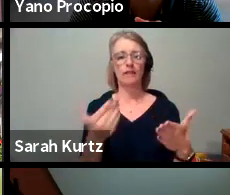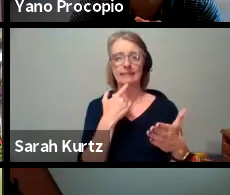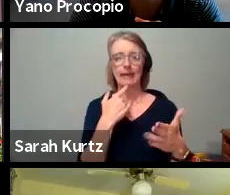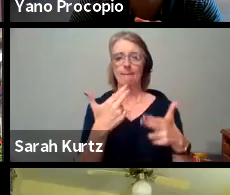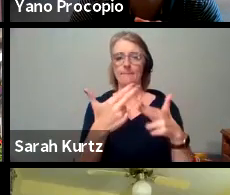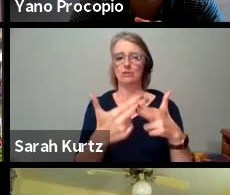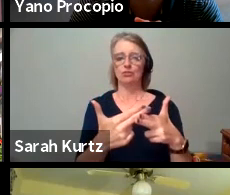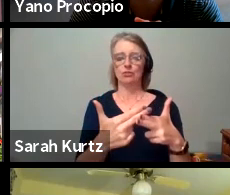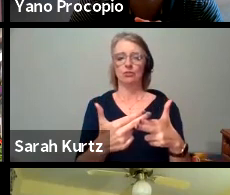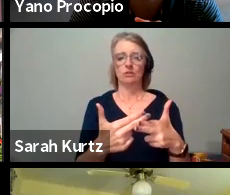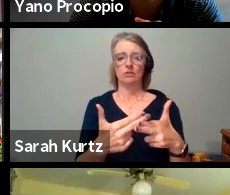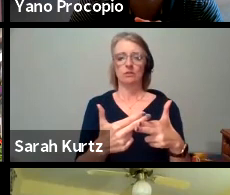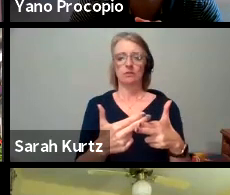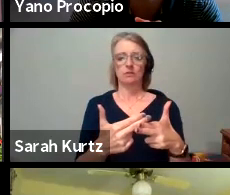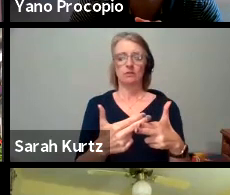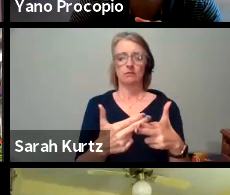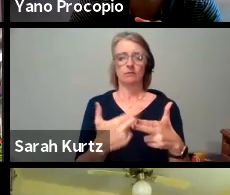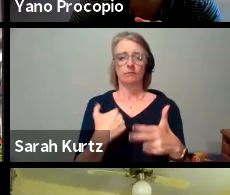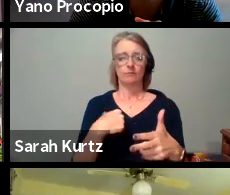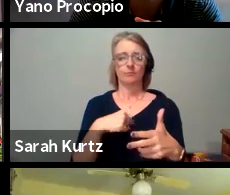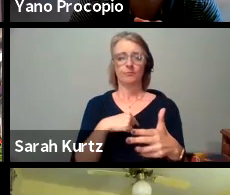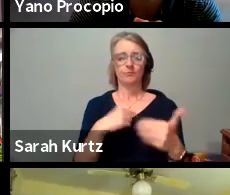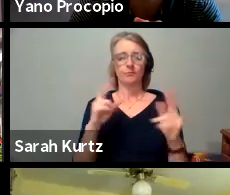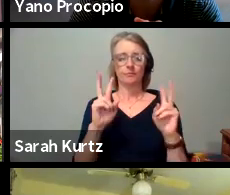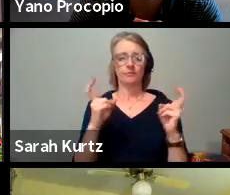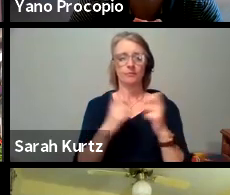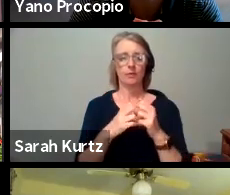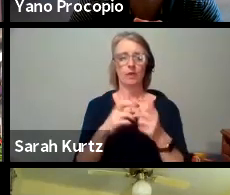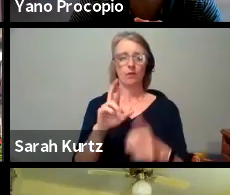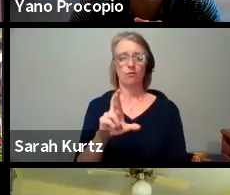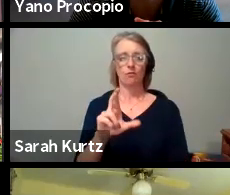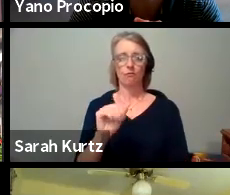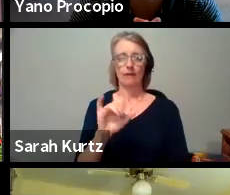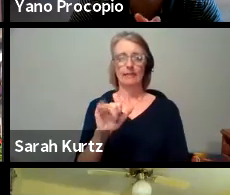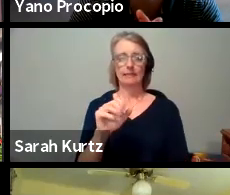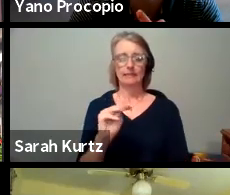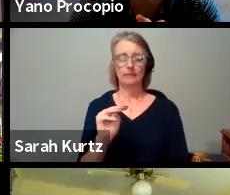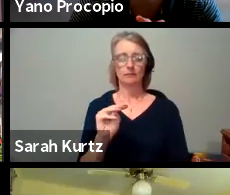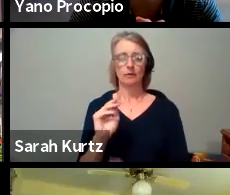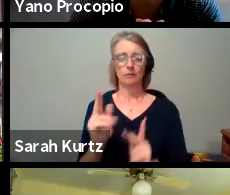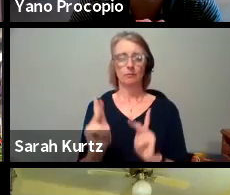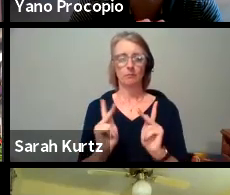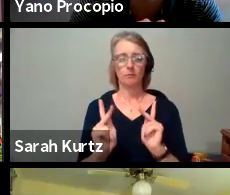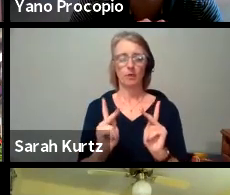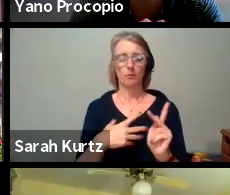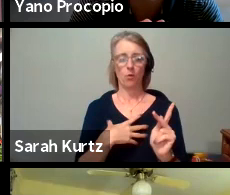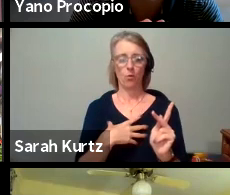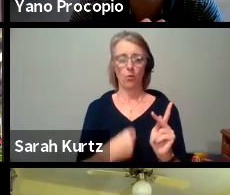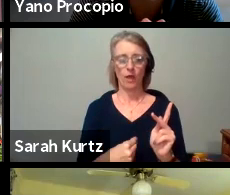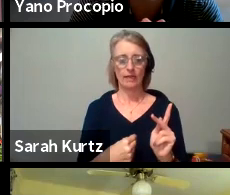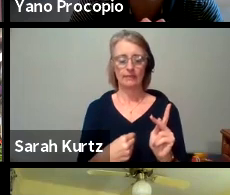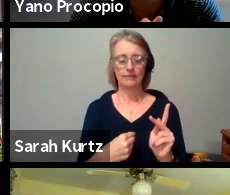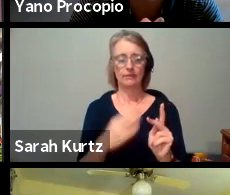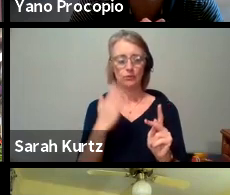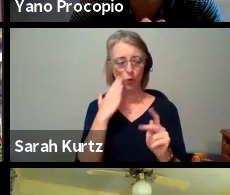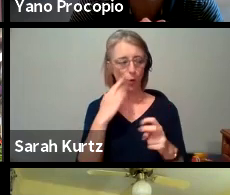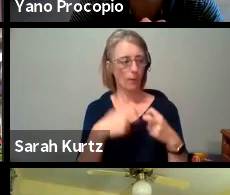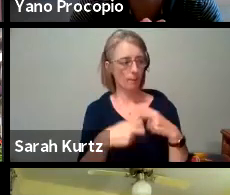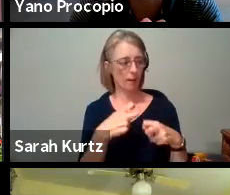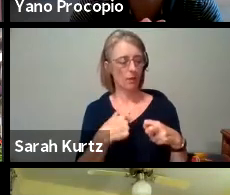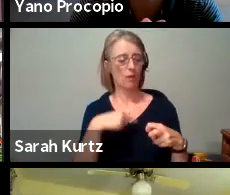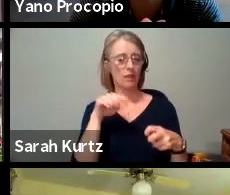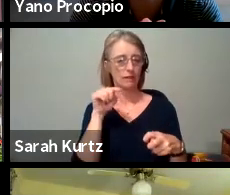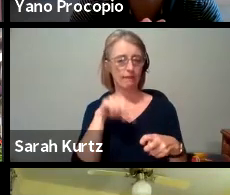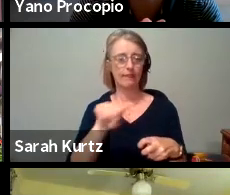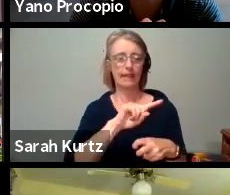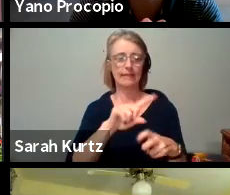that we'll have an issue with racism until white people recognize it as a problem that they need to solve